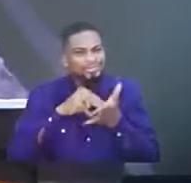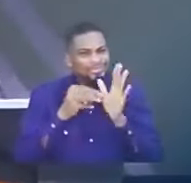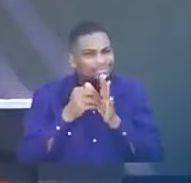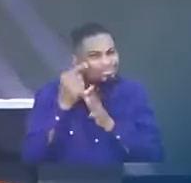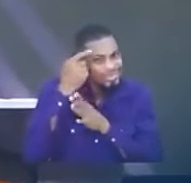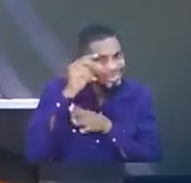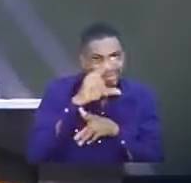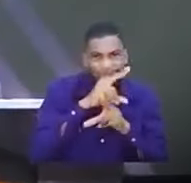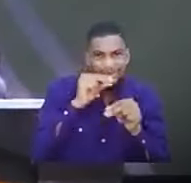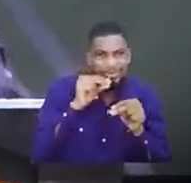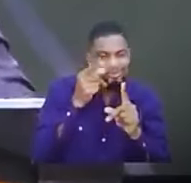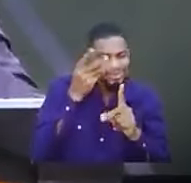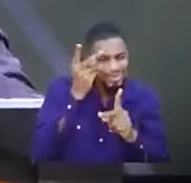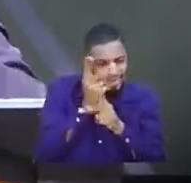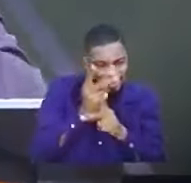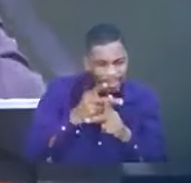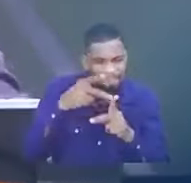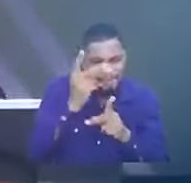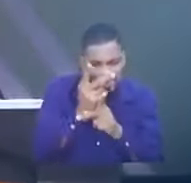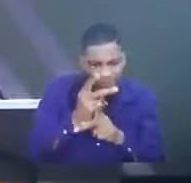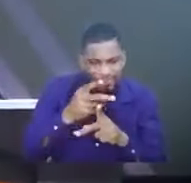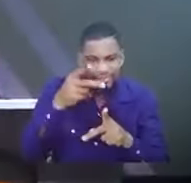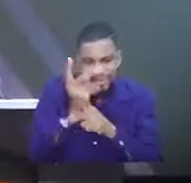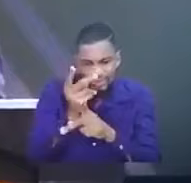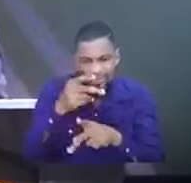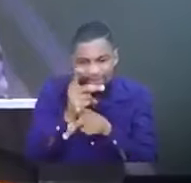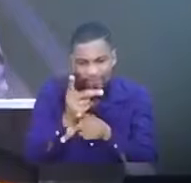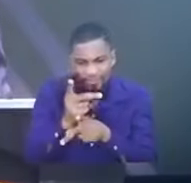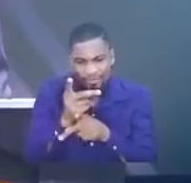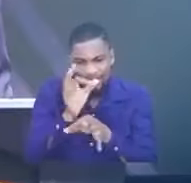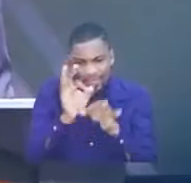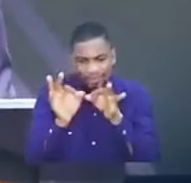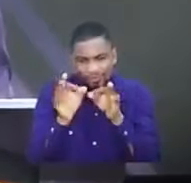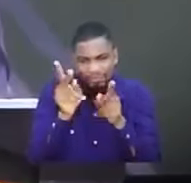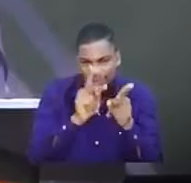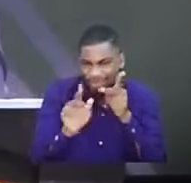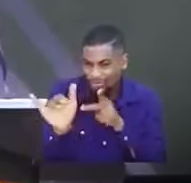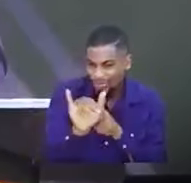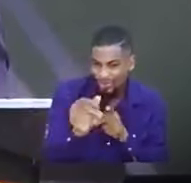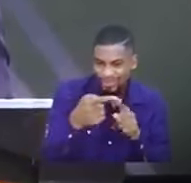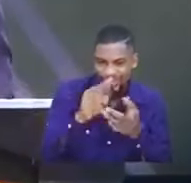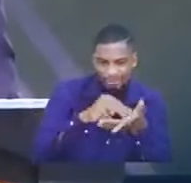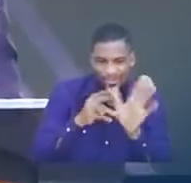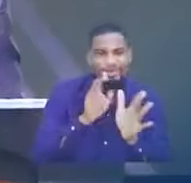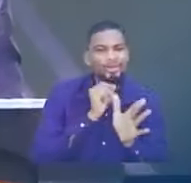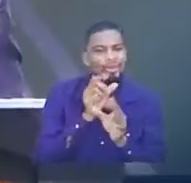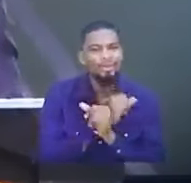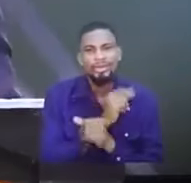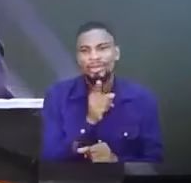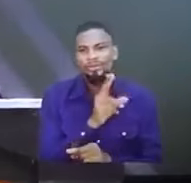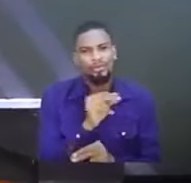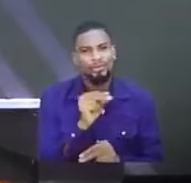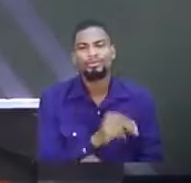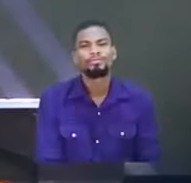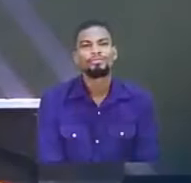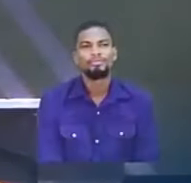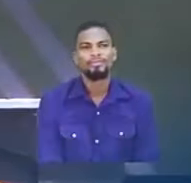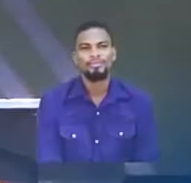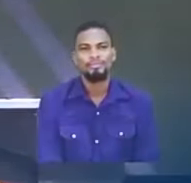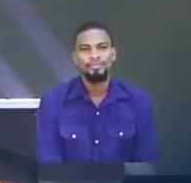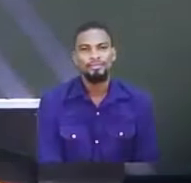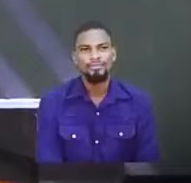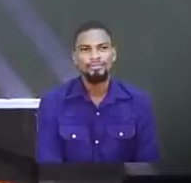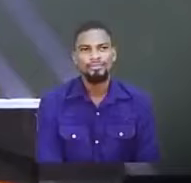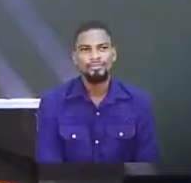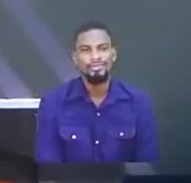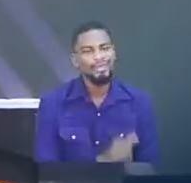to you, the person does not really love you. The person is lusting after you. Very, very careless. He didn't